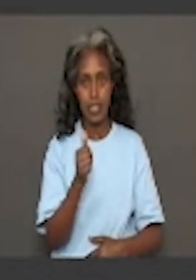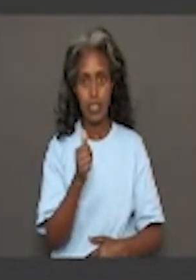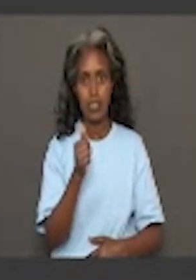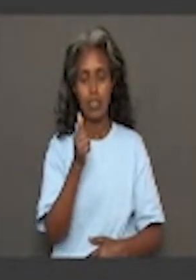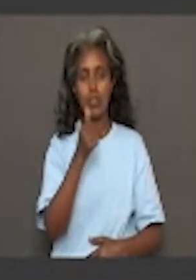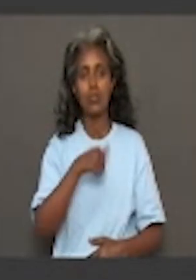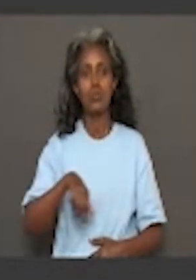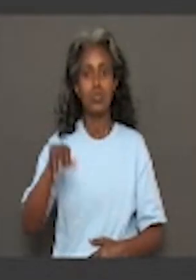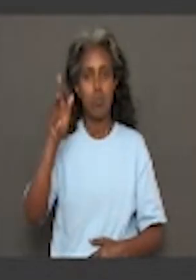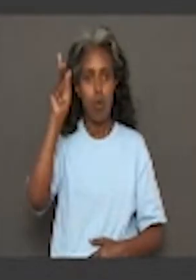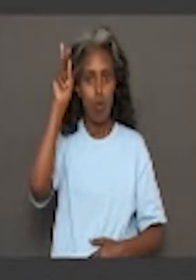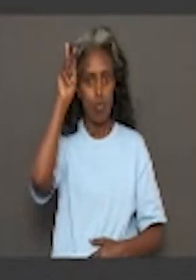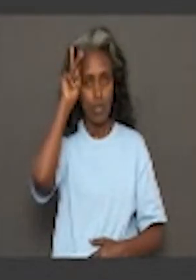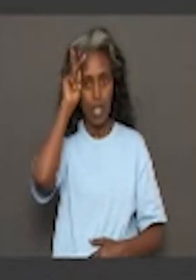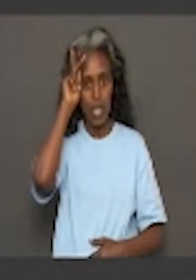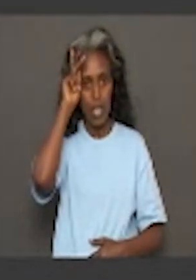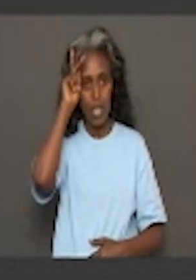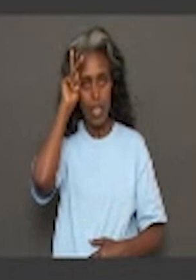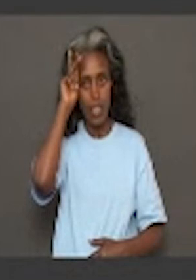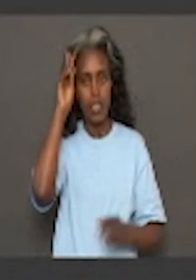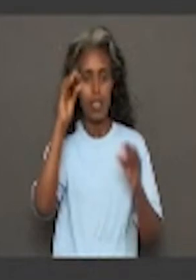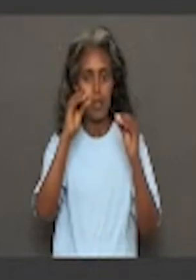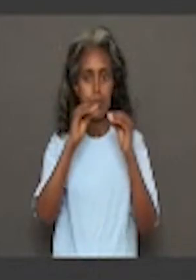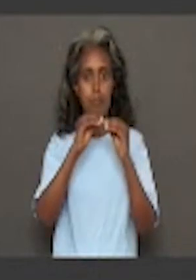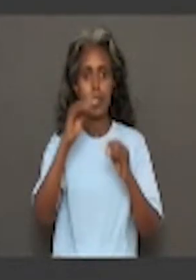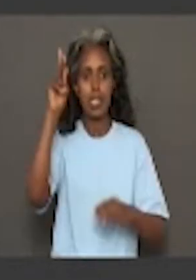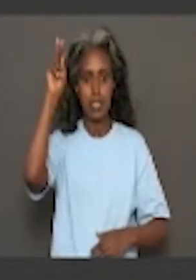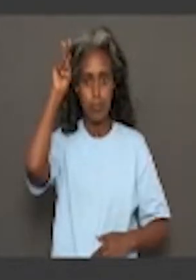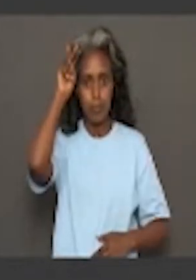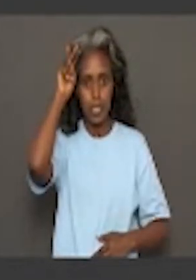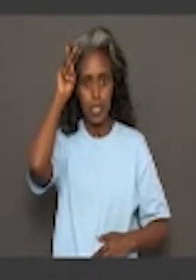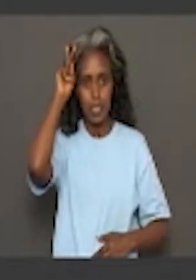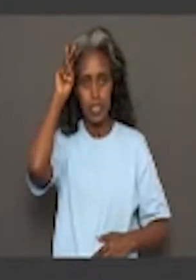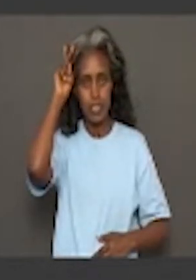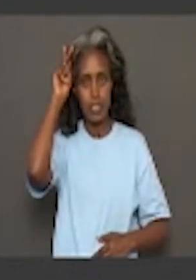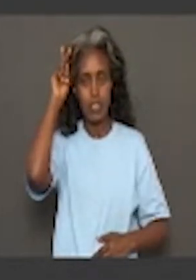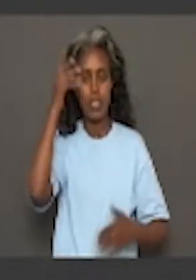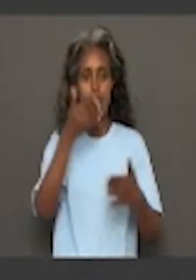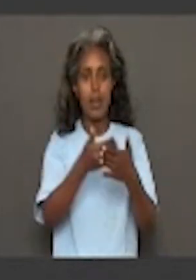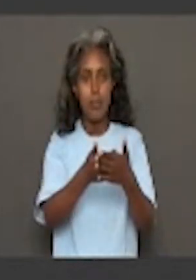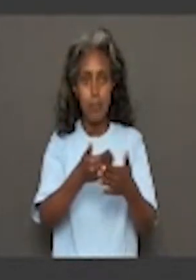10 to the power of K plus P